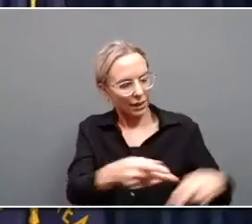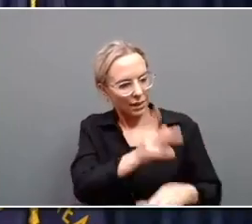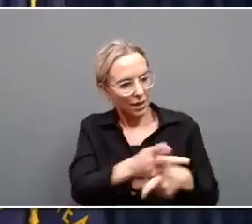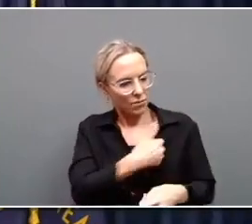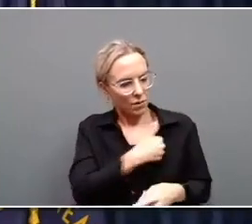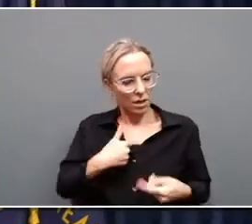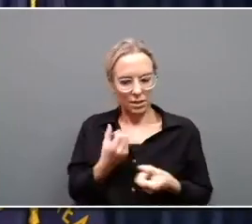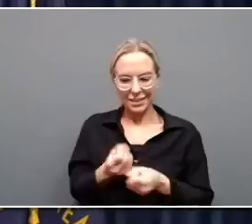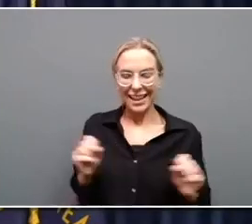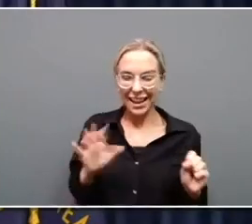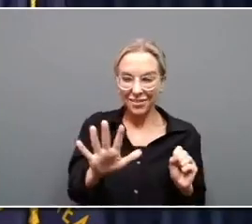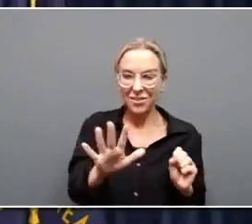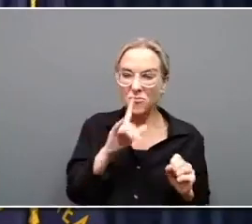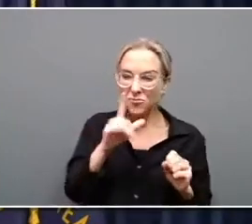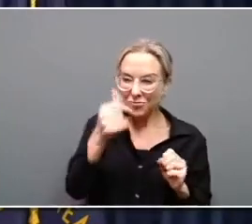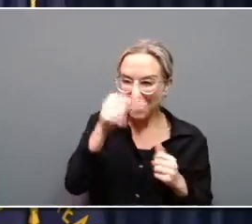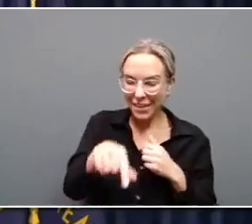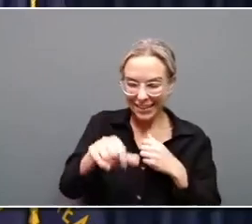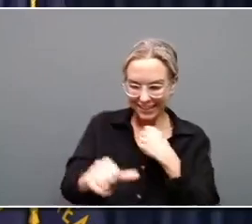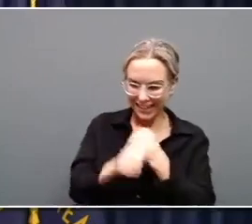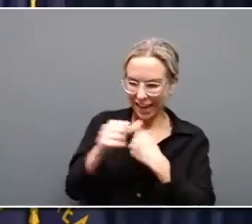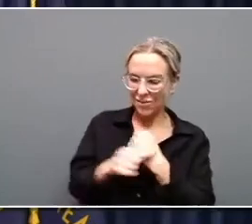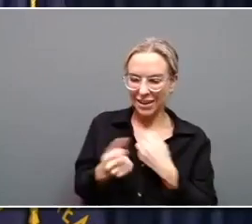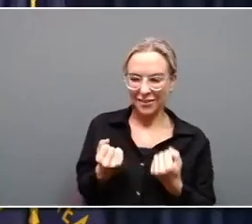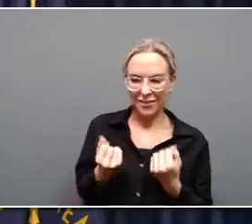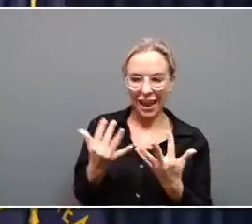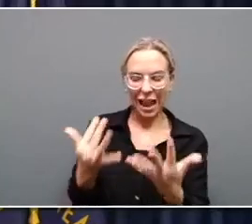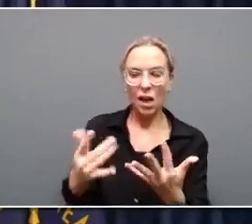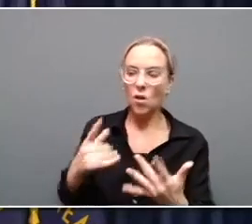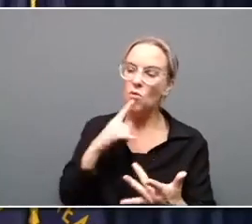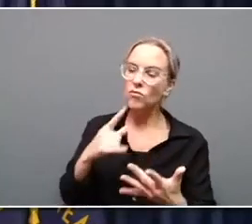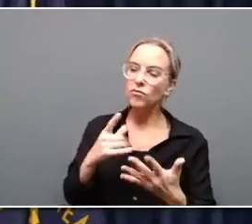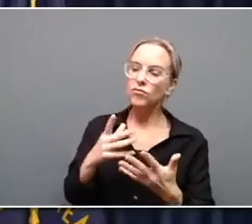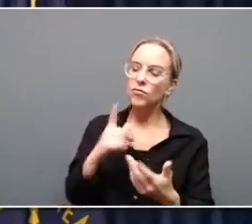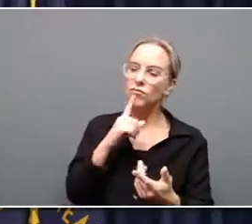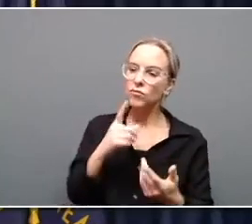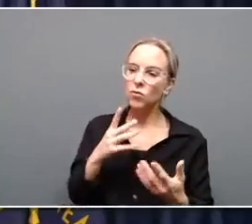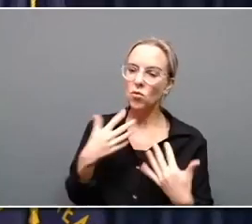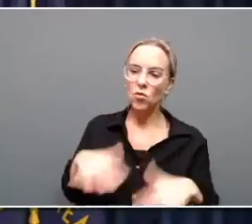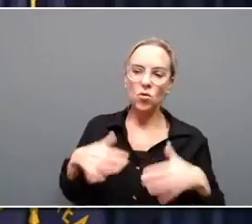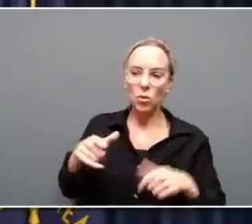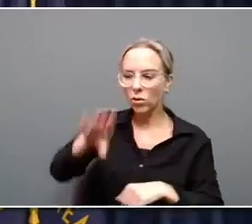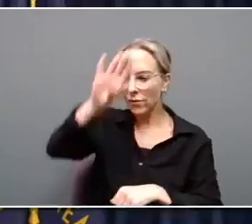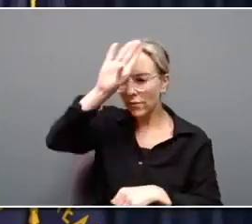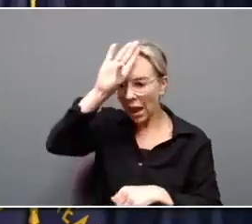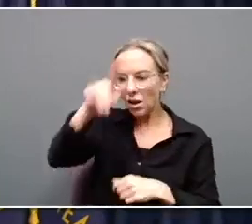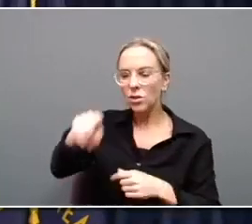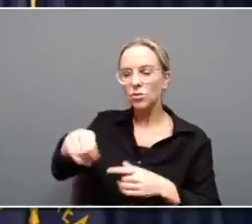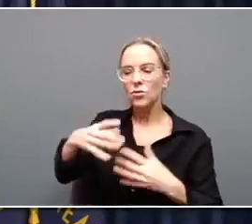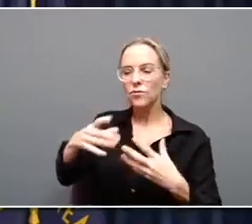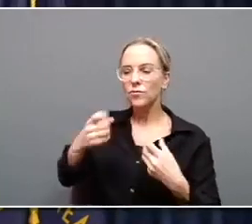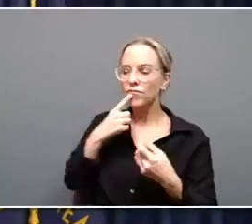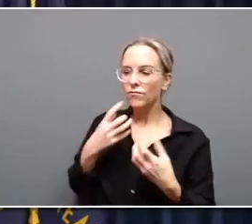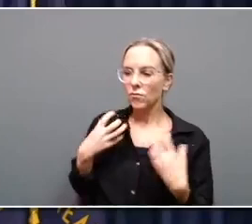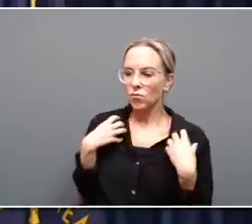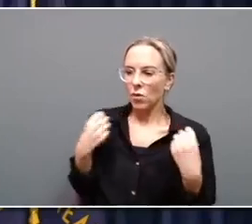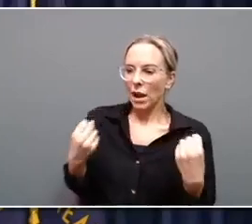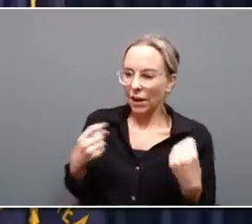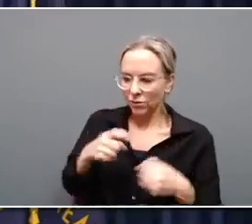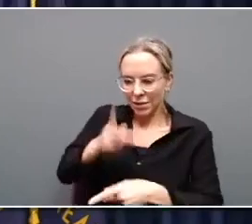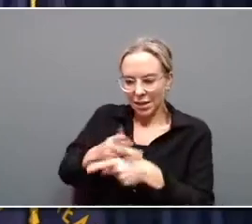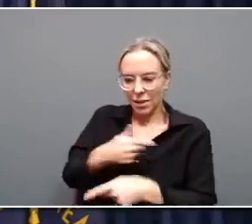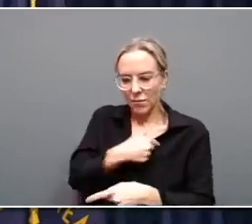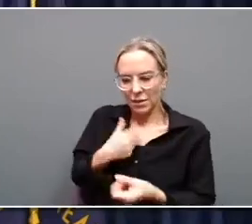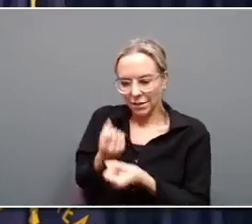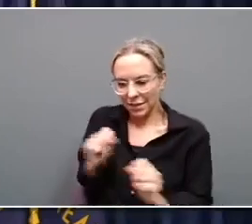dangerous these fires can be, and for those brave firefighters who risk injury or even death to keep us safe and our homes